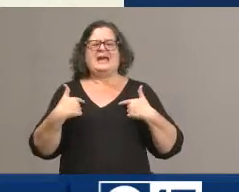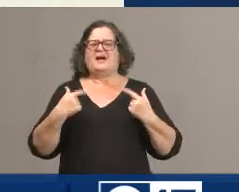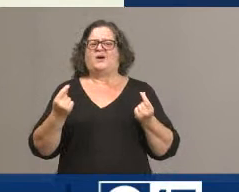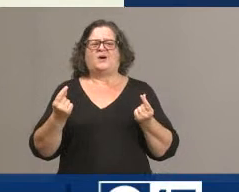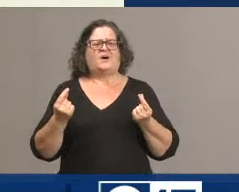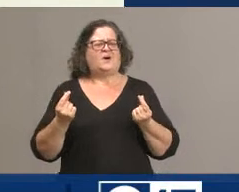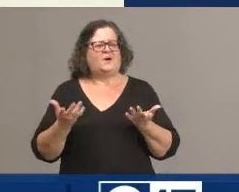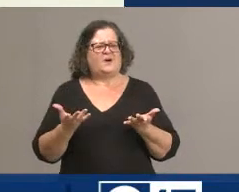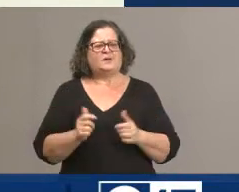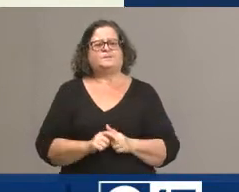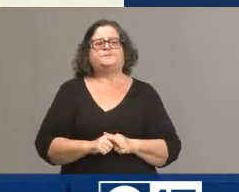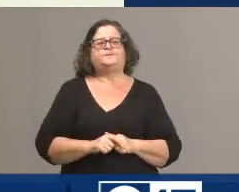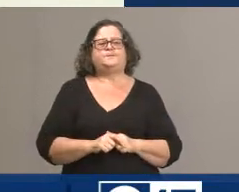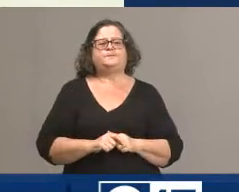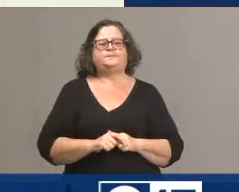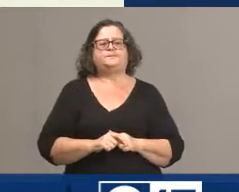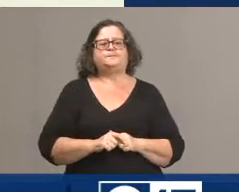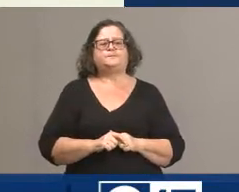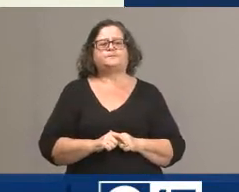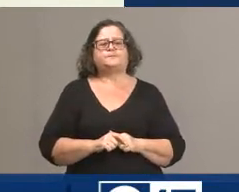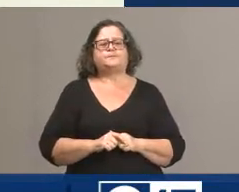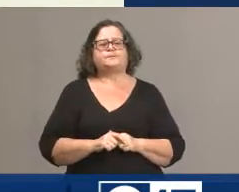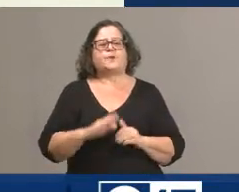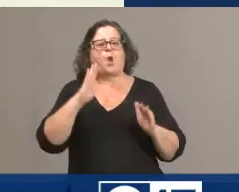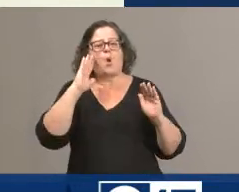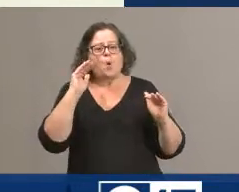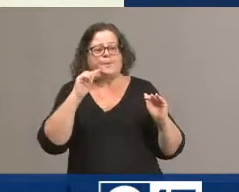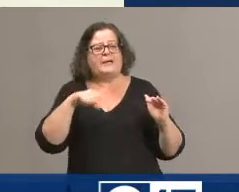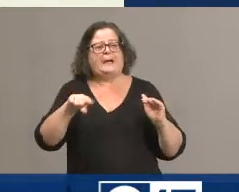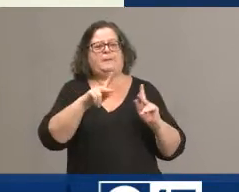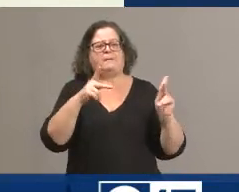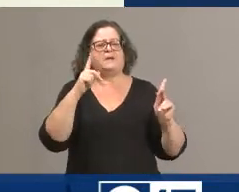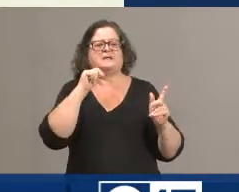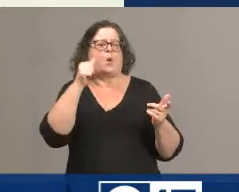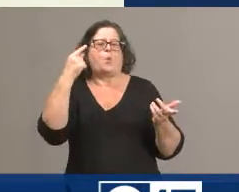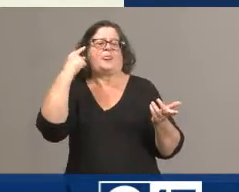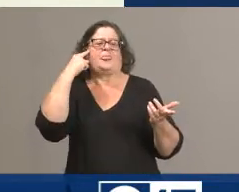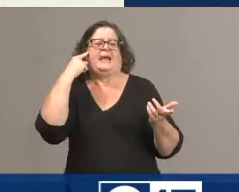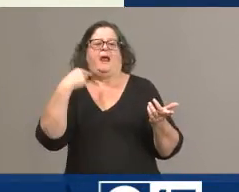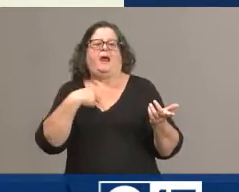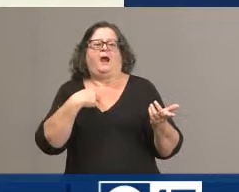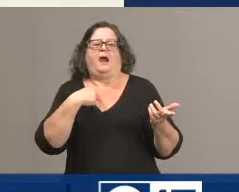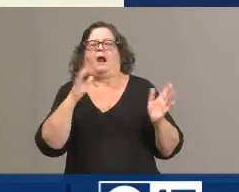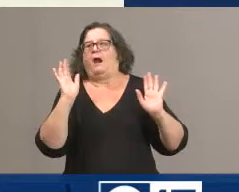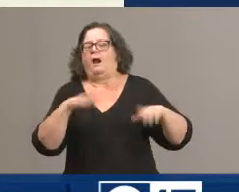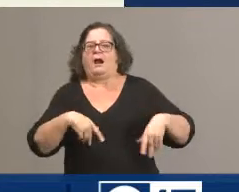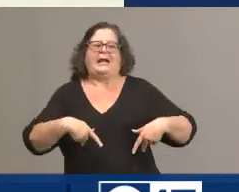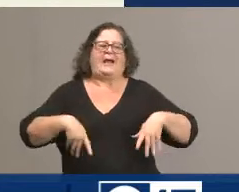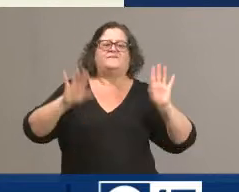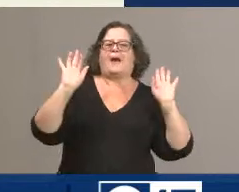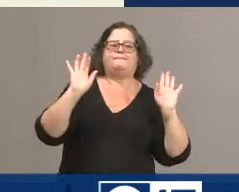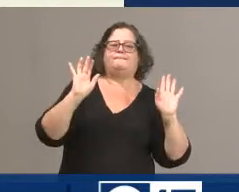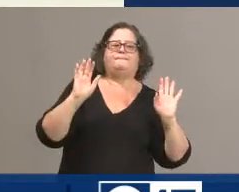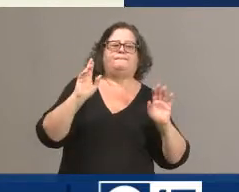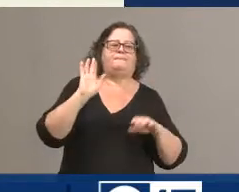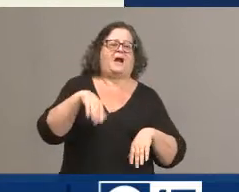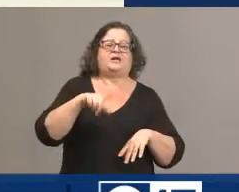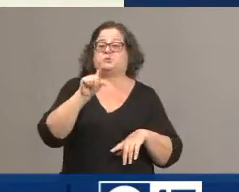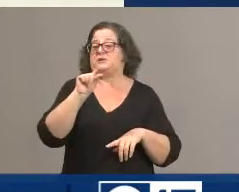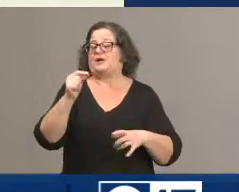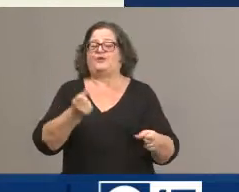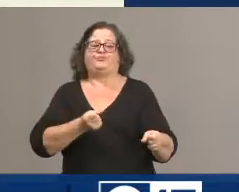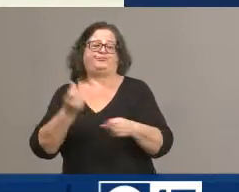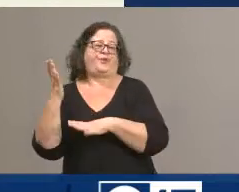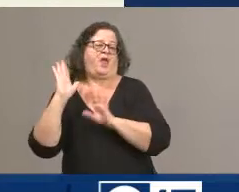the towel and say, let's wait till 2021. Of course, options are on the table. But when I talk about that idea